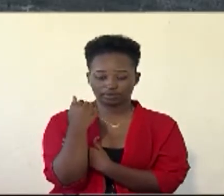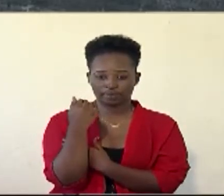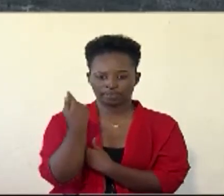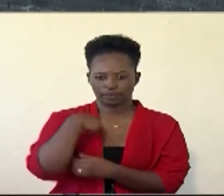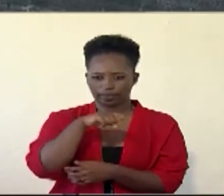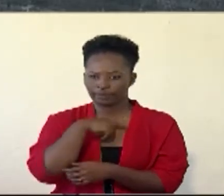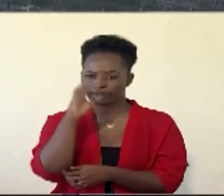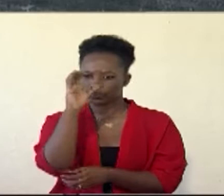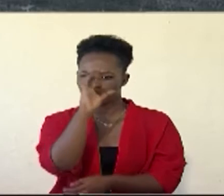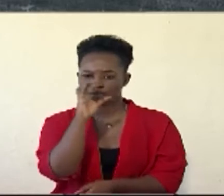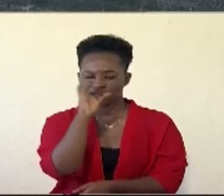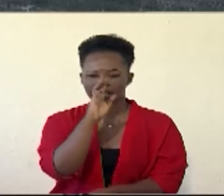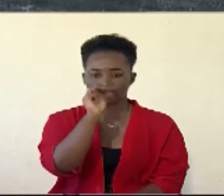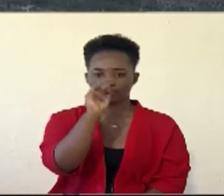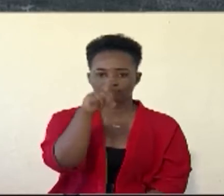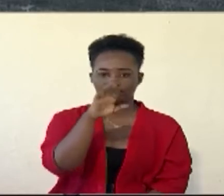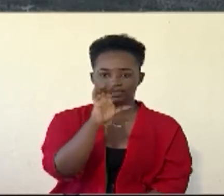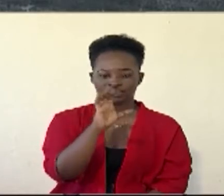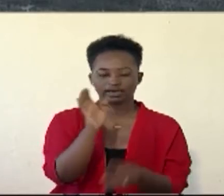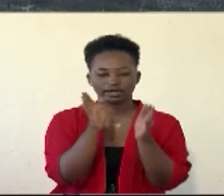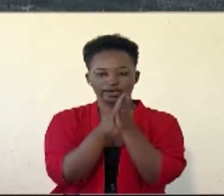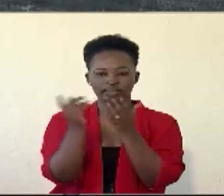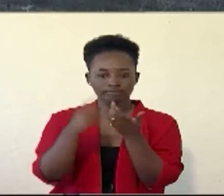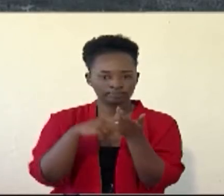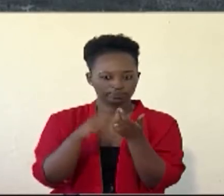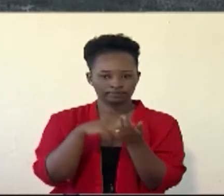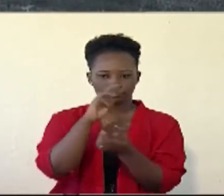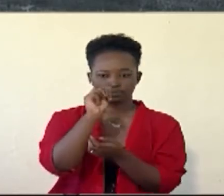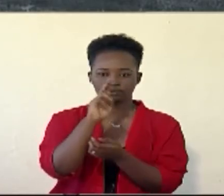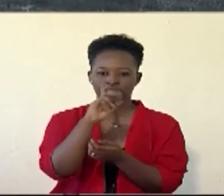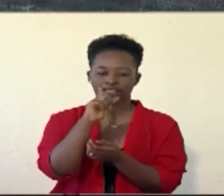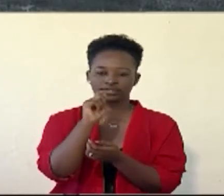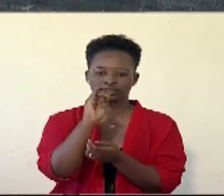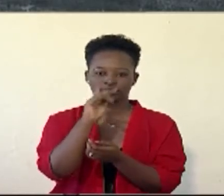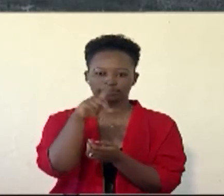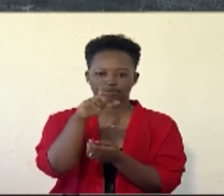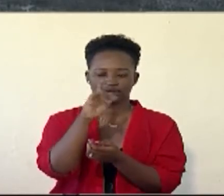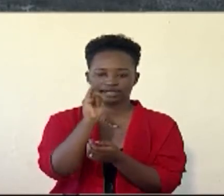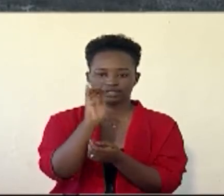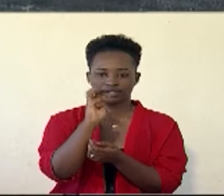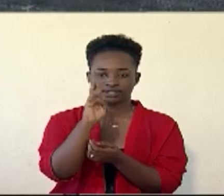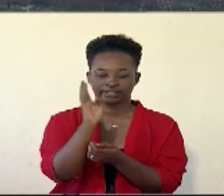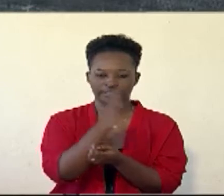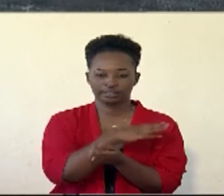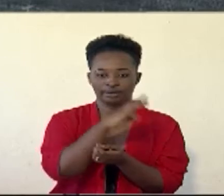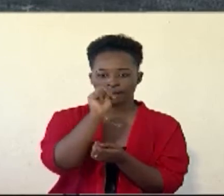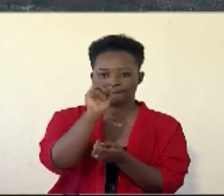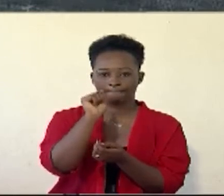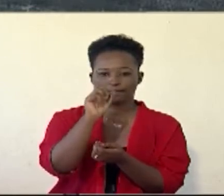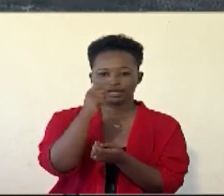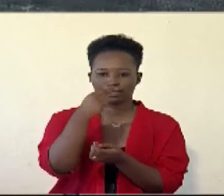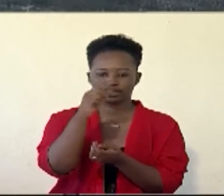find the MPC and calculate the multiplier magnitude. And MPS, what